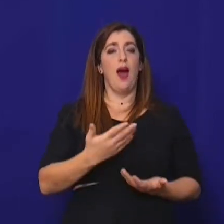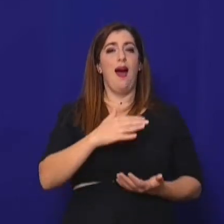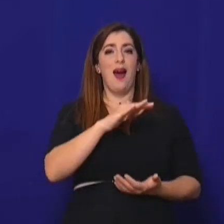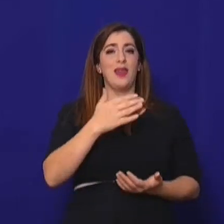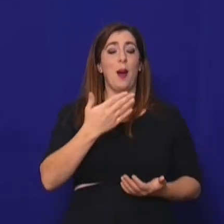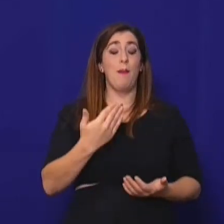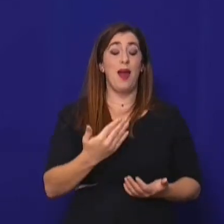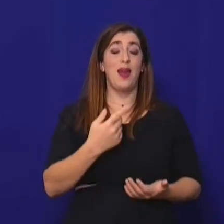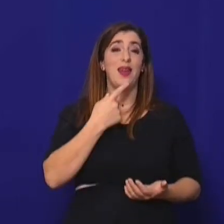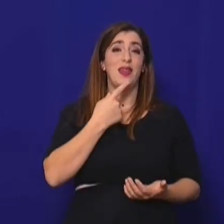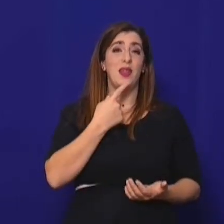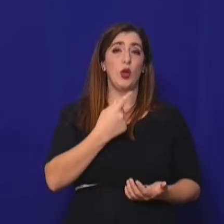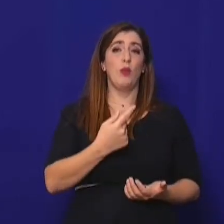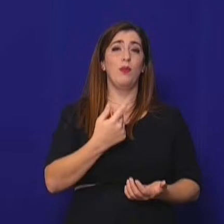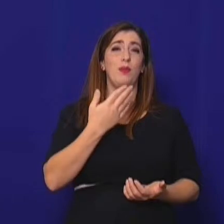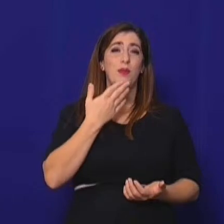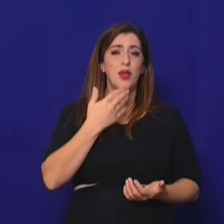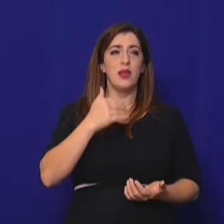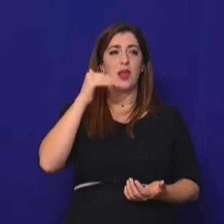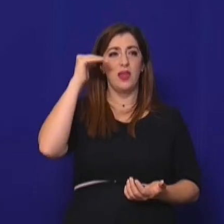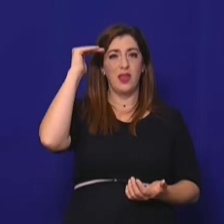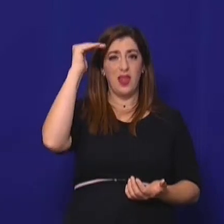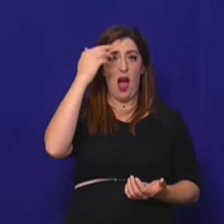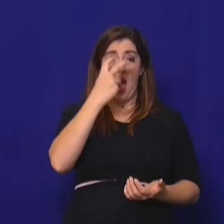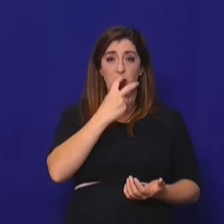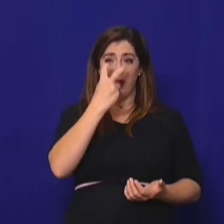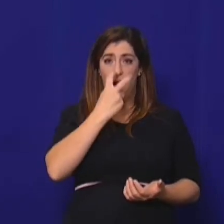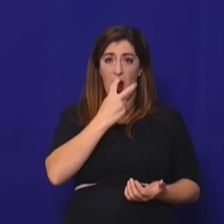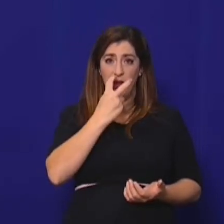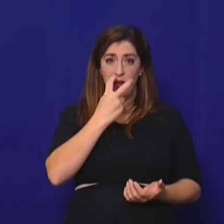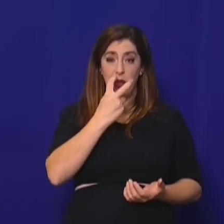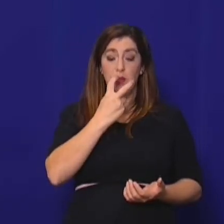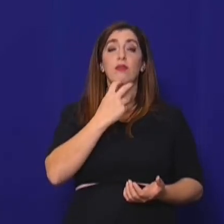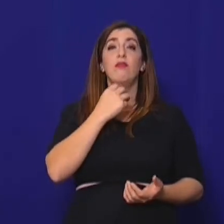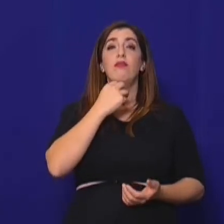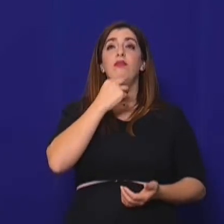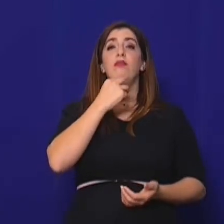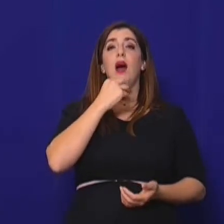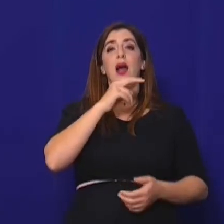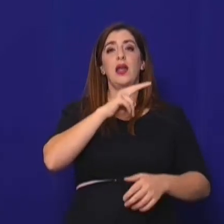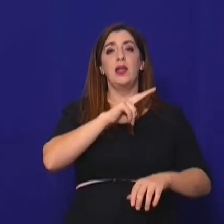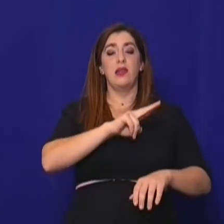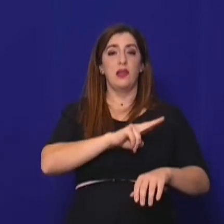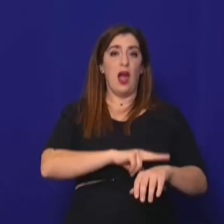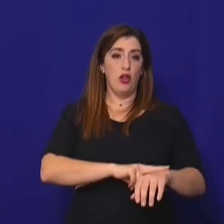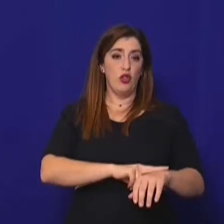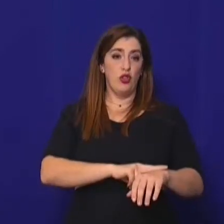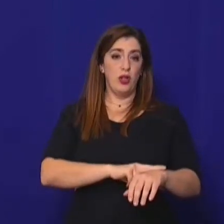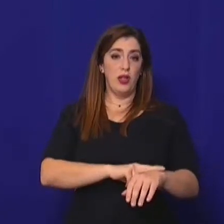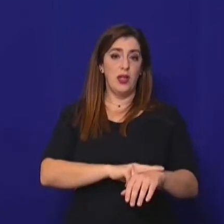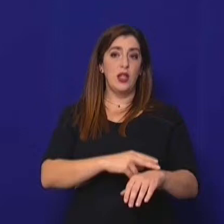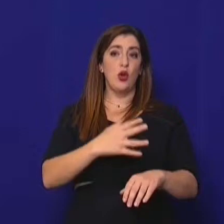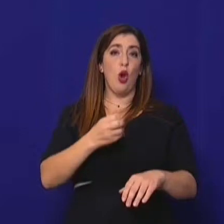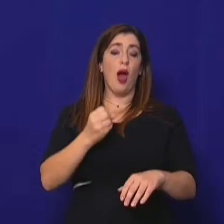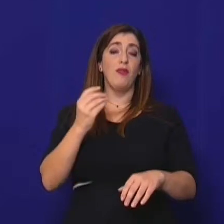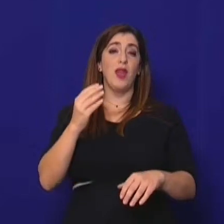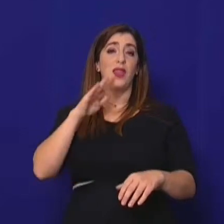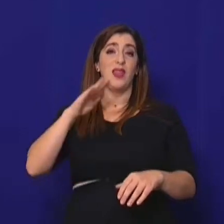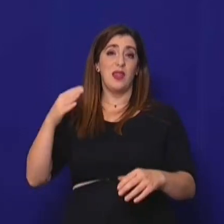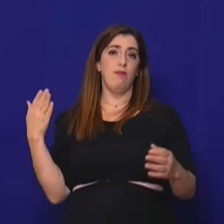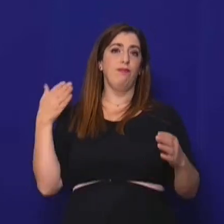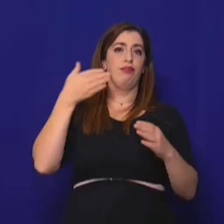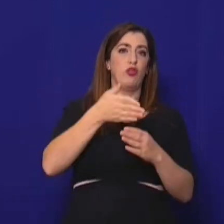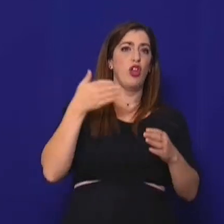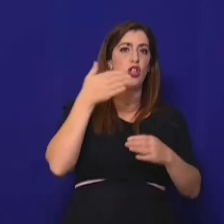l-djar tal-anzjani li rridu nieħdu mill-ewwel miżuri billi inti tnaqqas iċ-chances li jidħollok il-virus f'dawn id-djar. Nifhmu